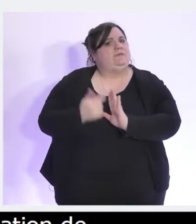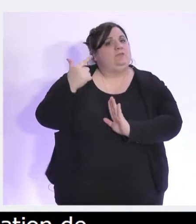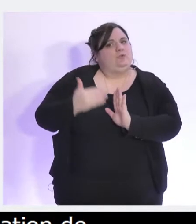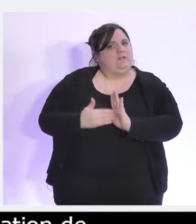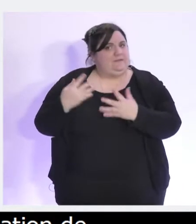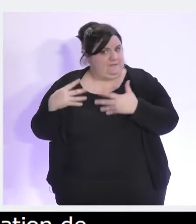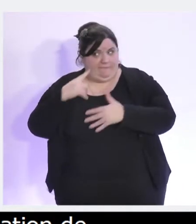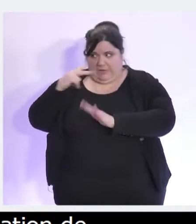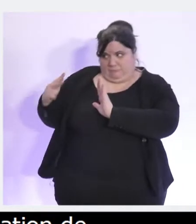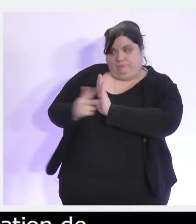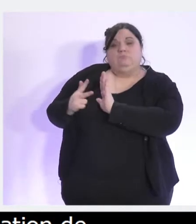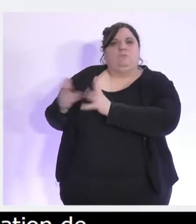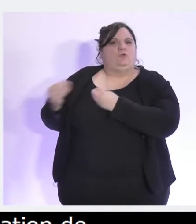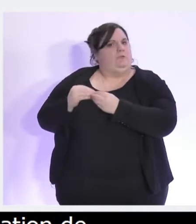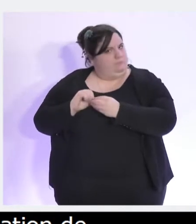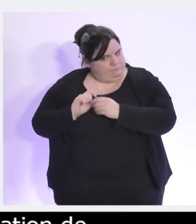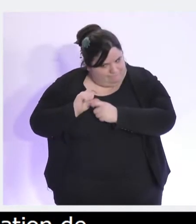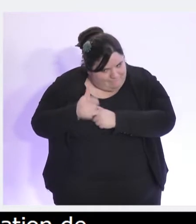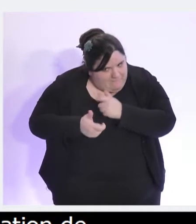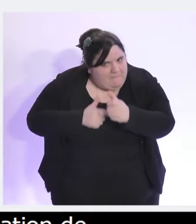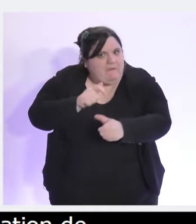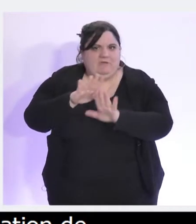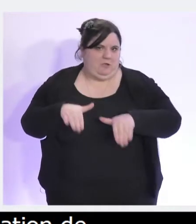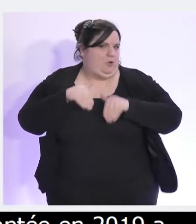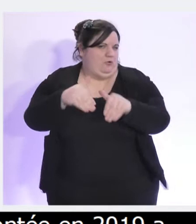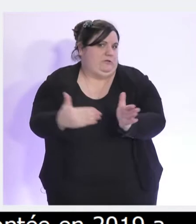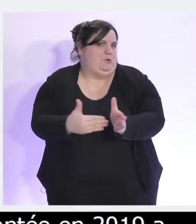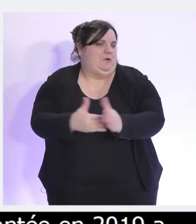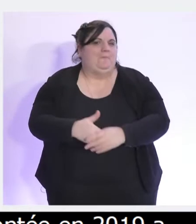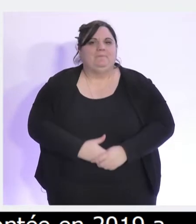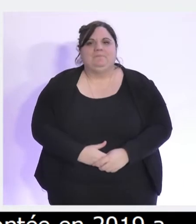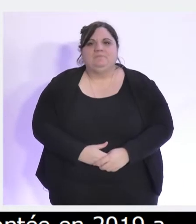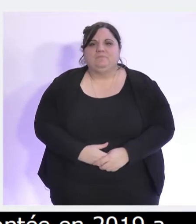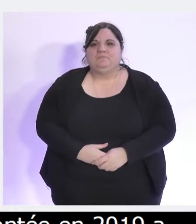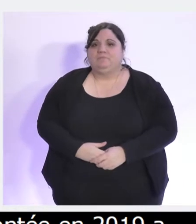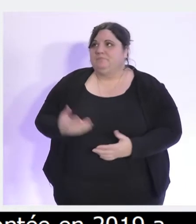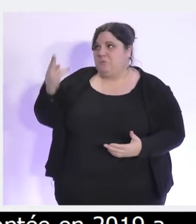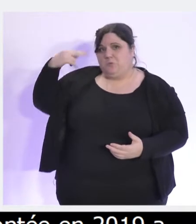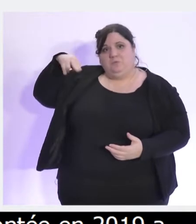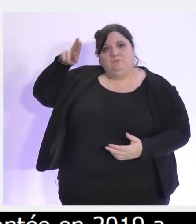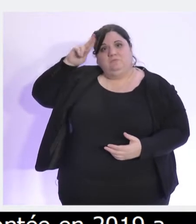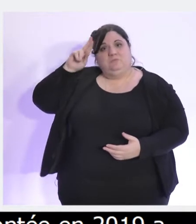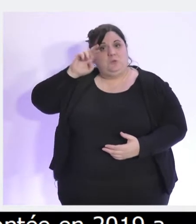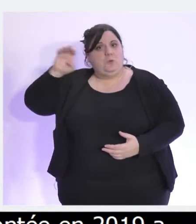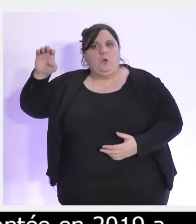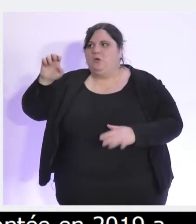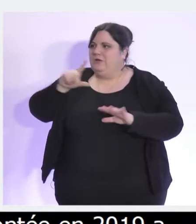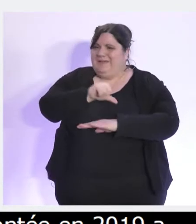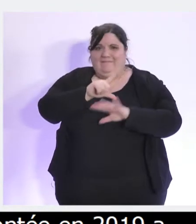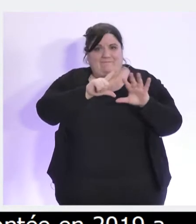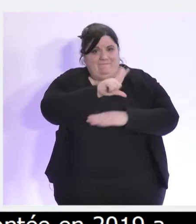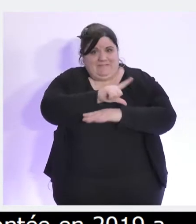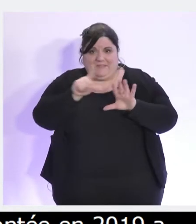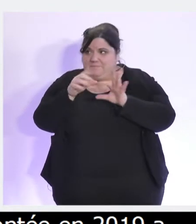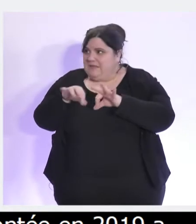in ensuring accessibility, identify gaps, and discuss the need for further action.